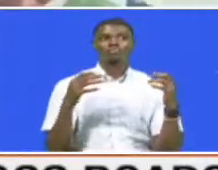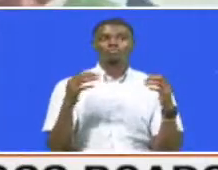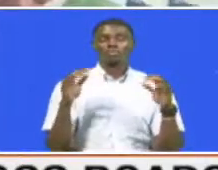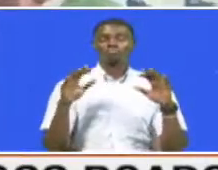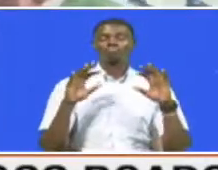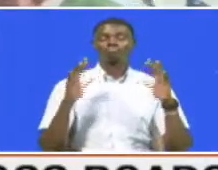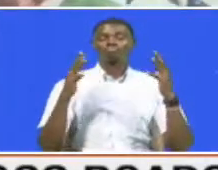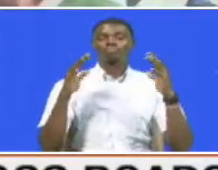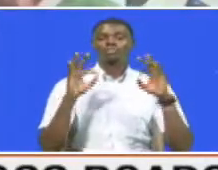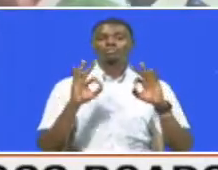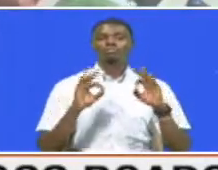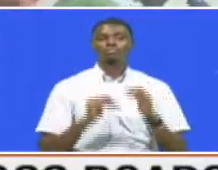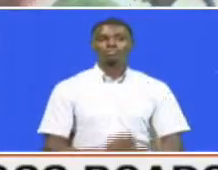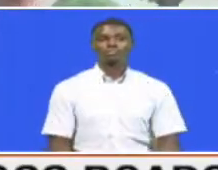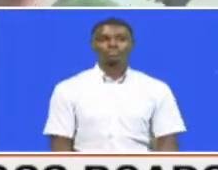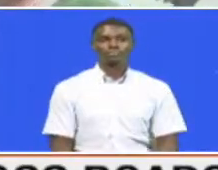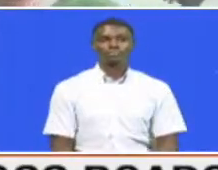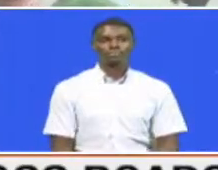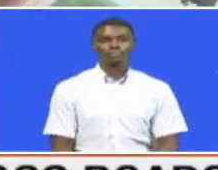as always.